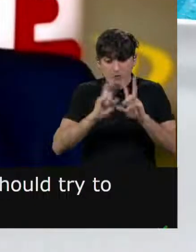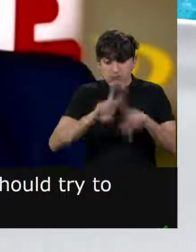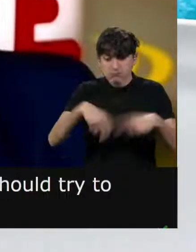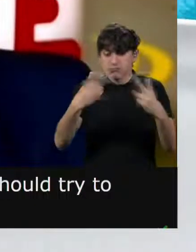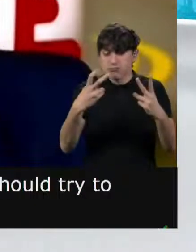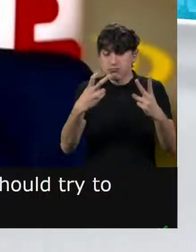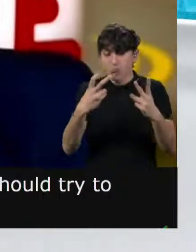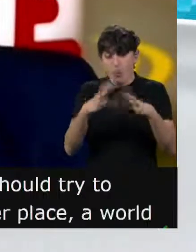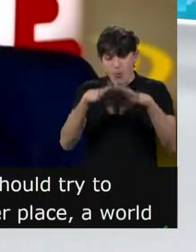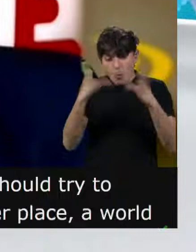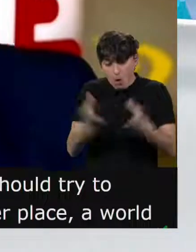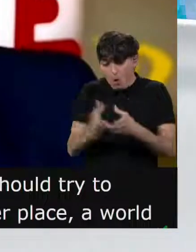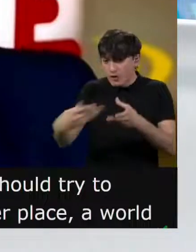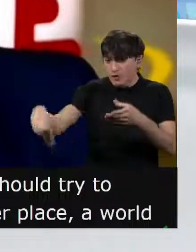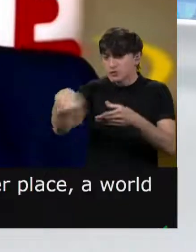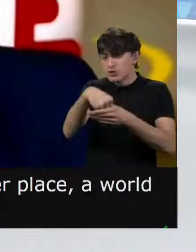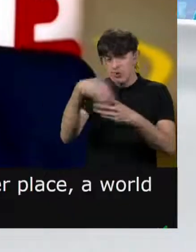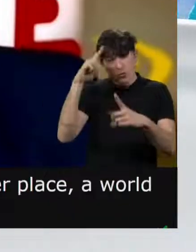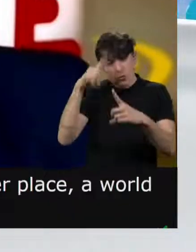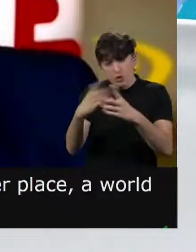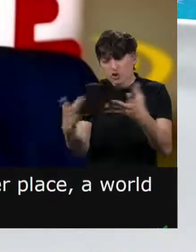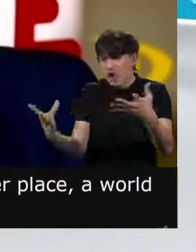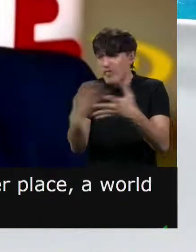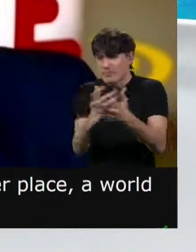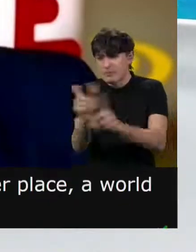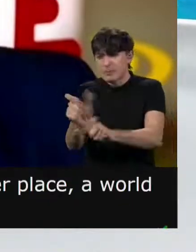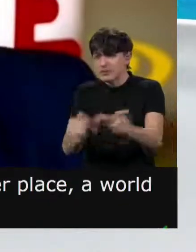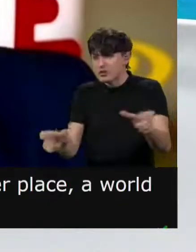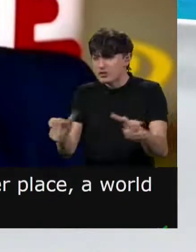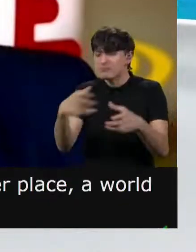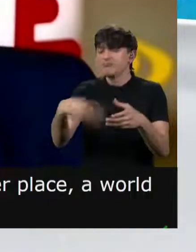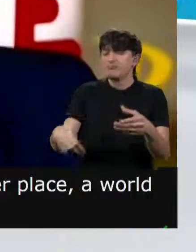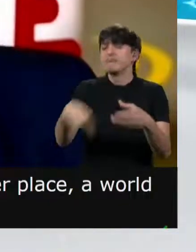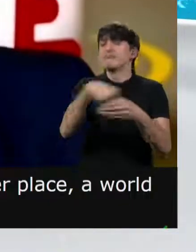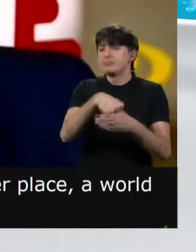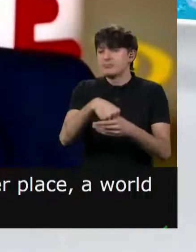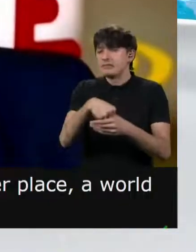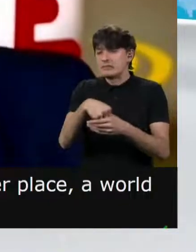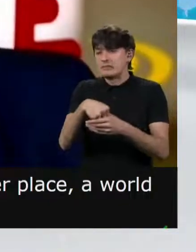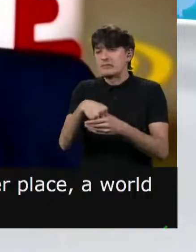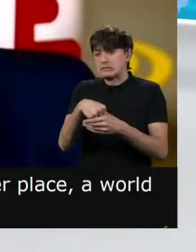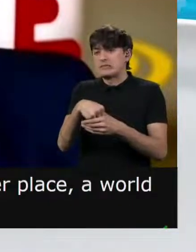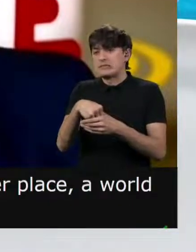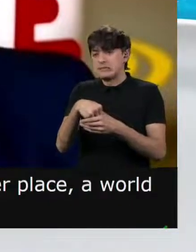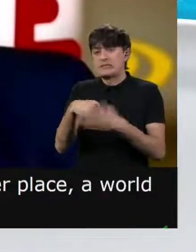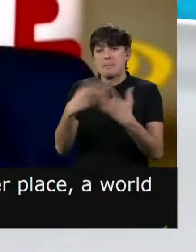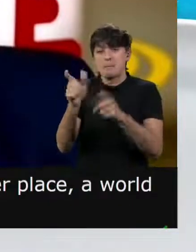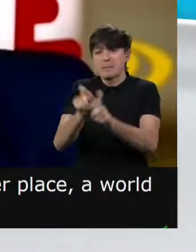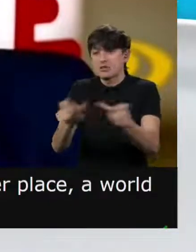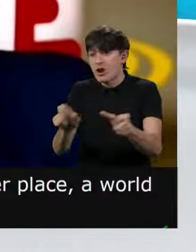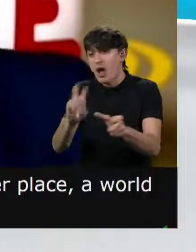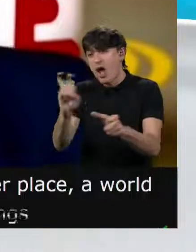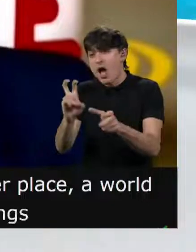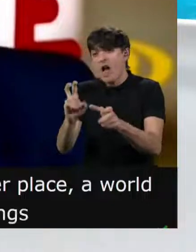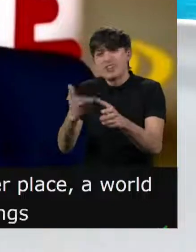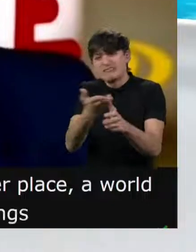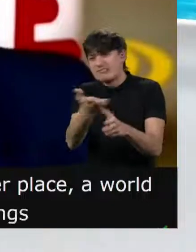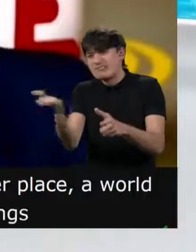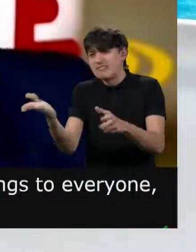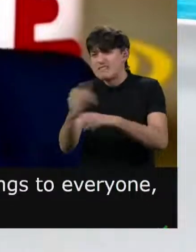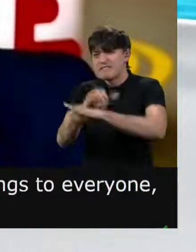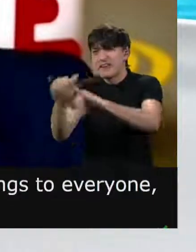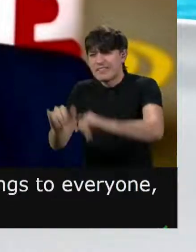more inclusive, that is of everyone, that belongs to everyone, and make others